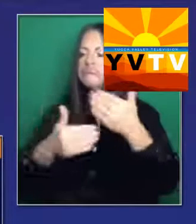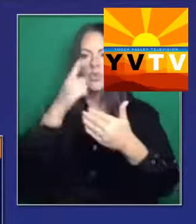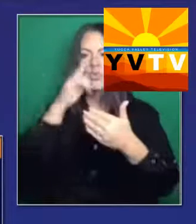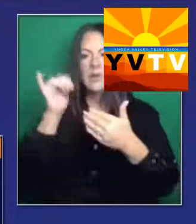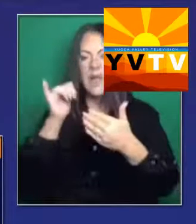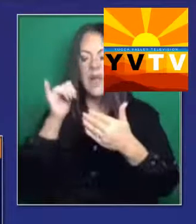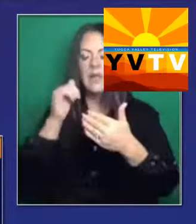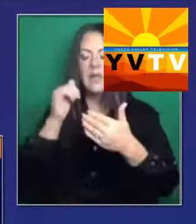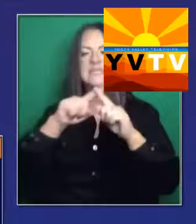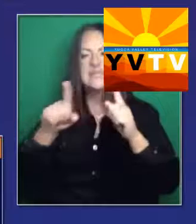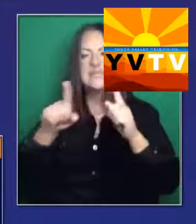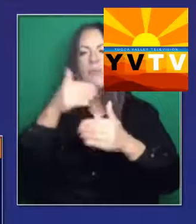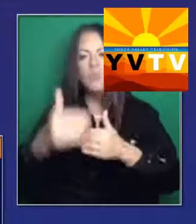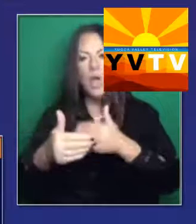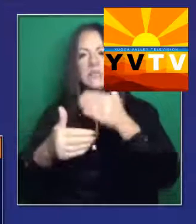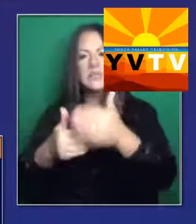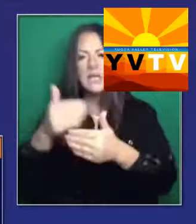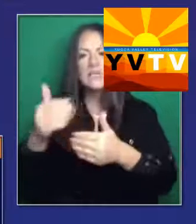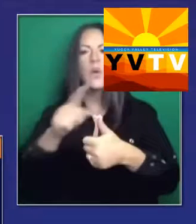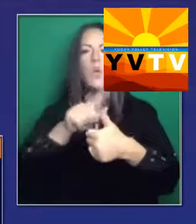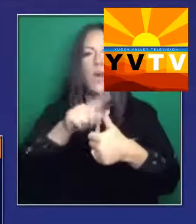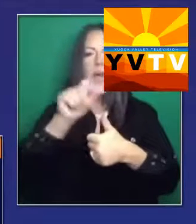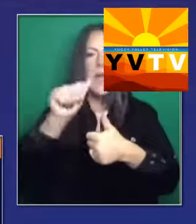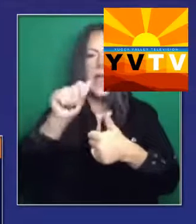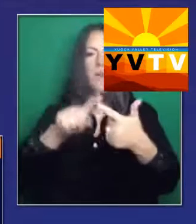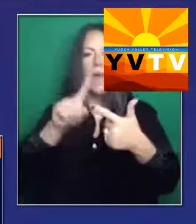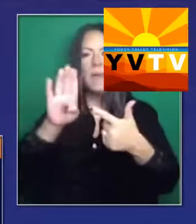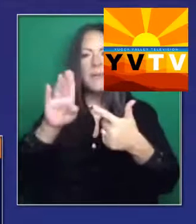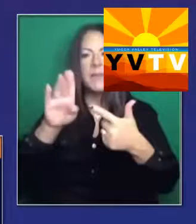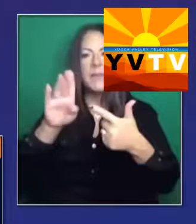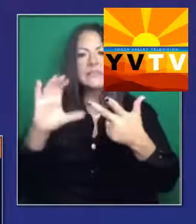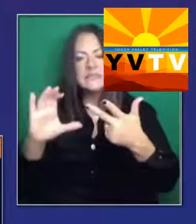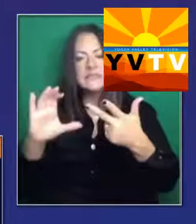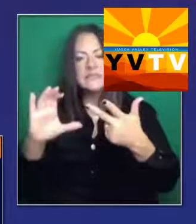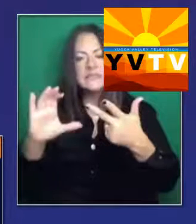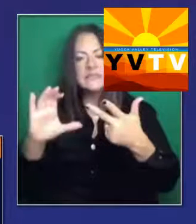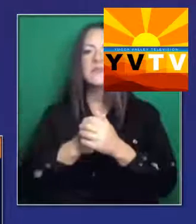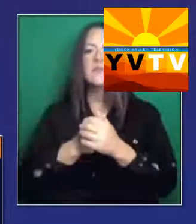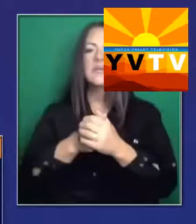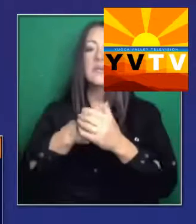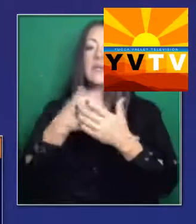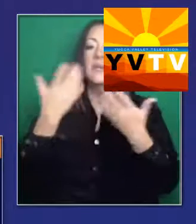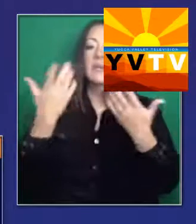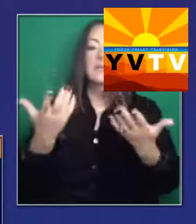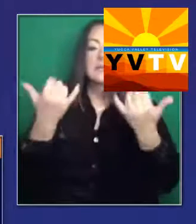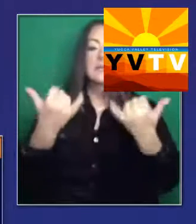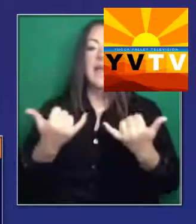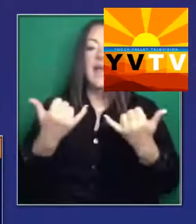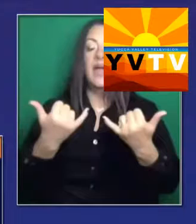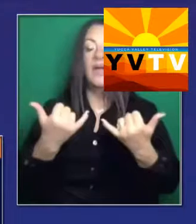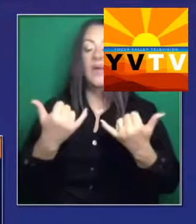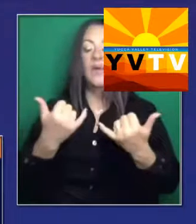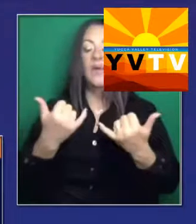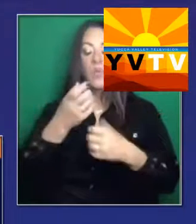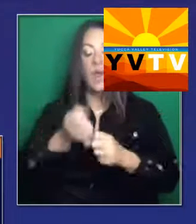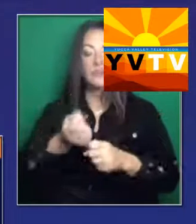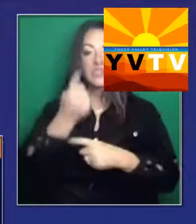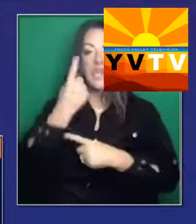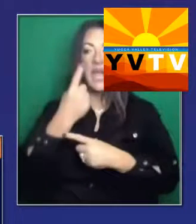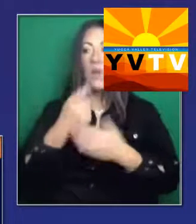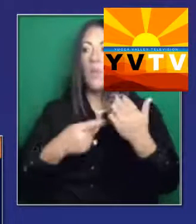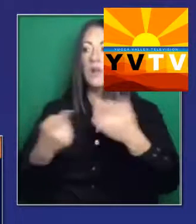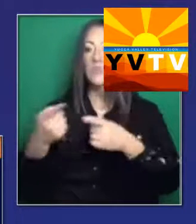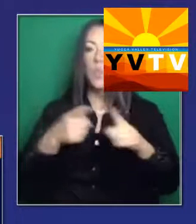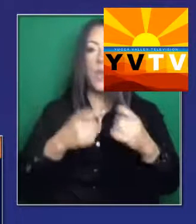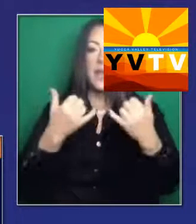it's worth taking a look. A lot of people are asking me about this, and there's no greater place to get a sense of really what's going on. This very